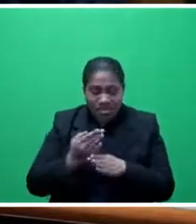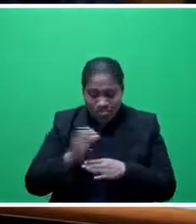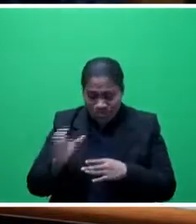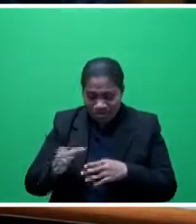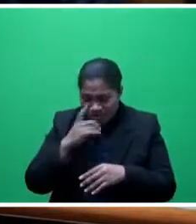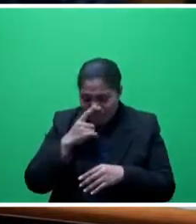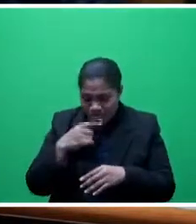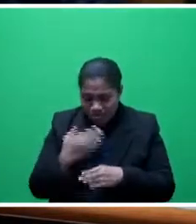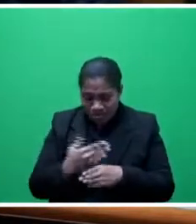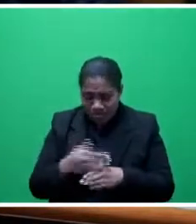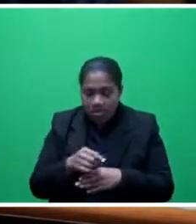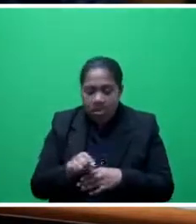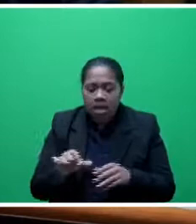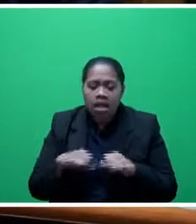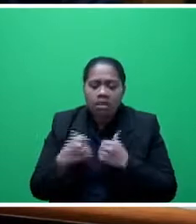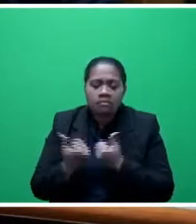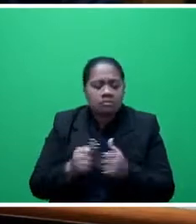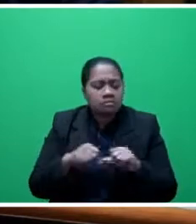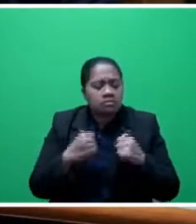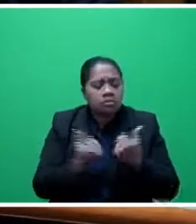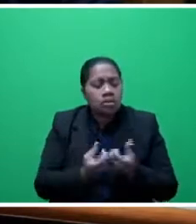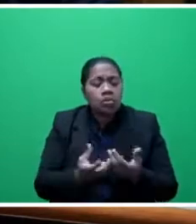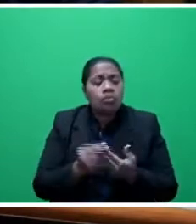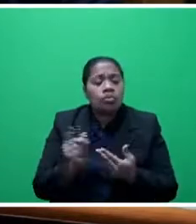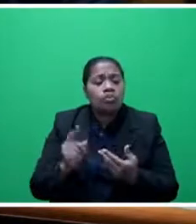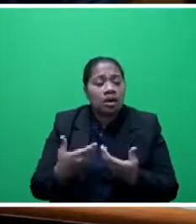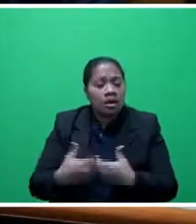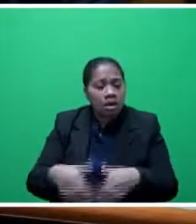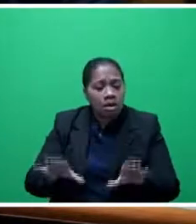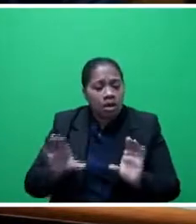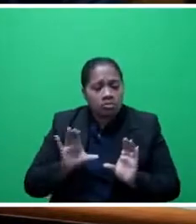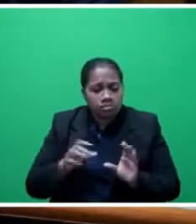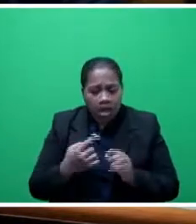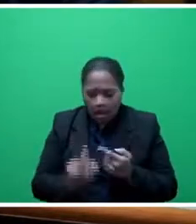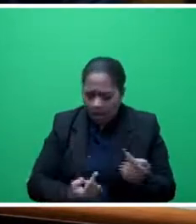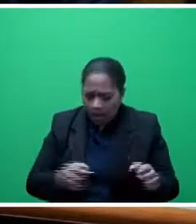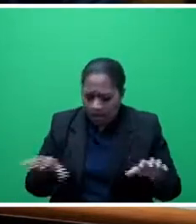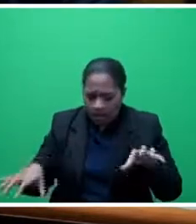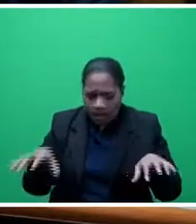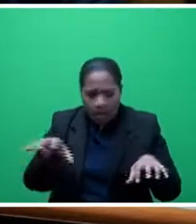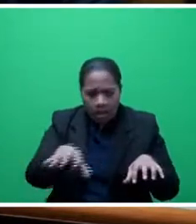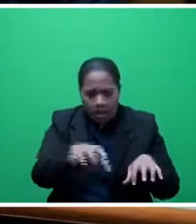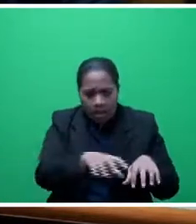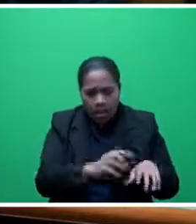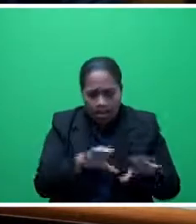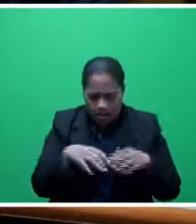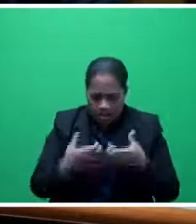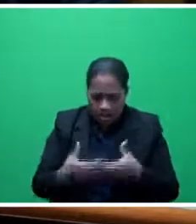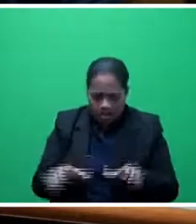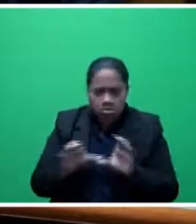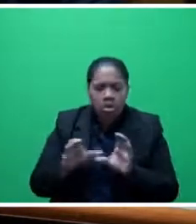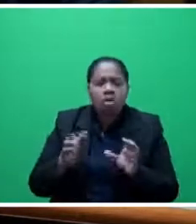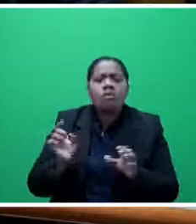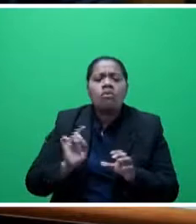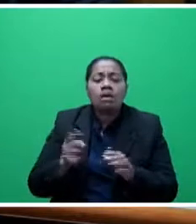the individual councils on on retiring